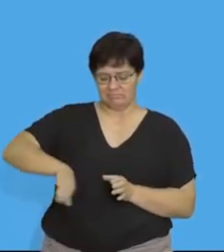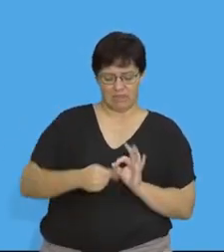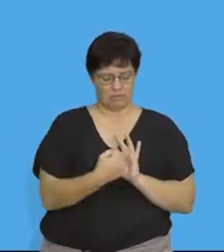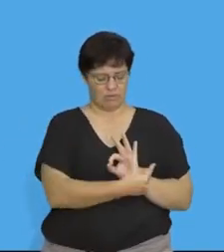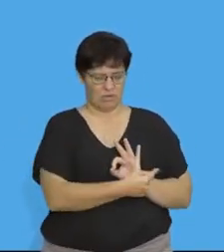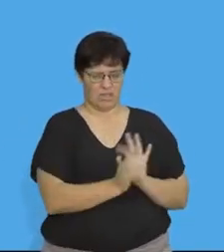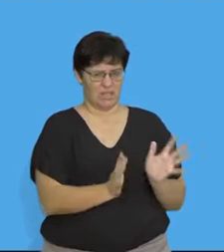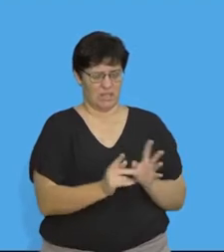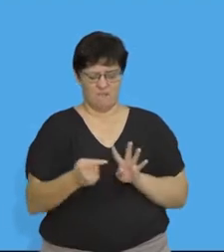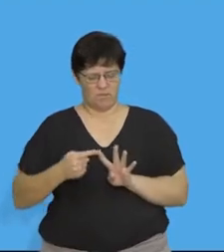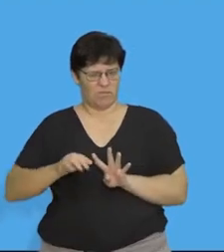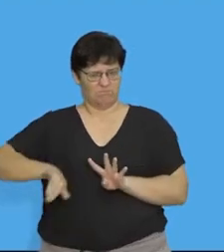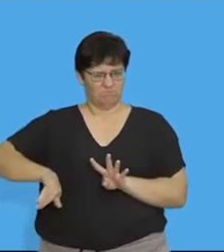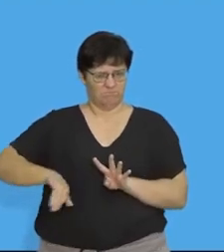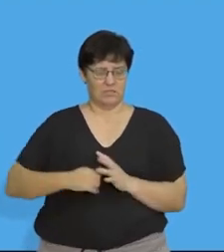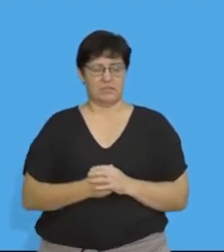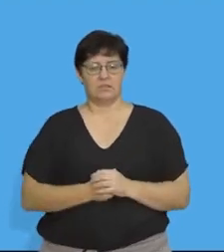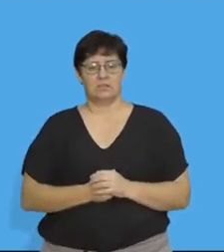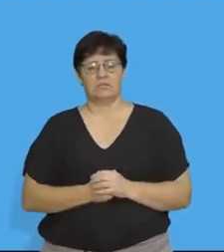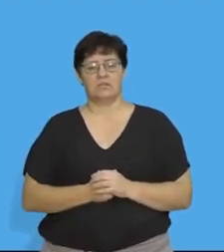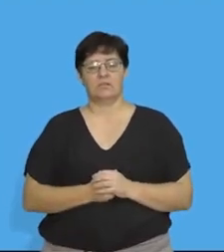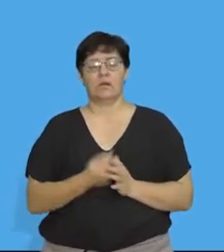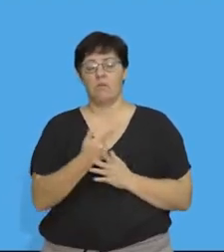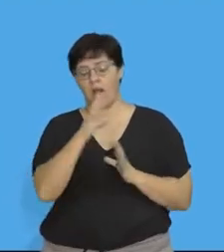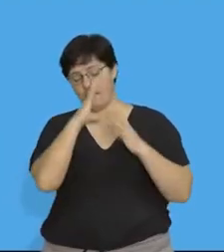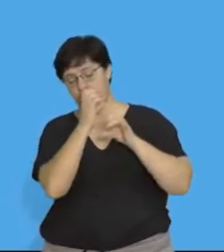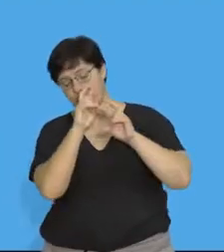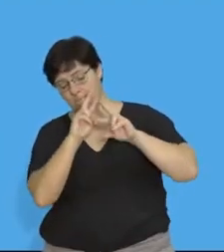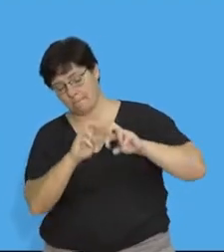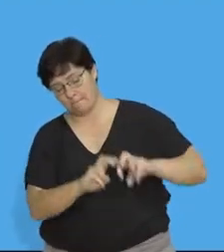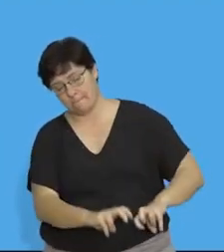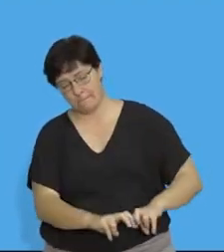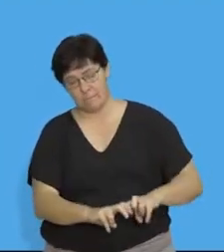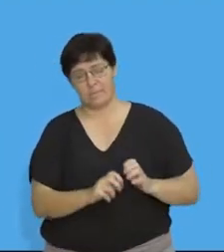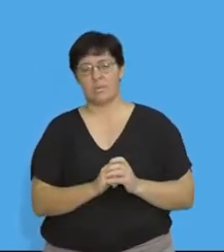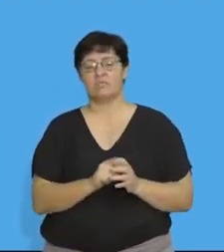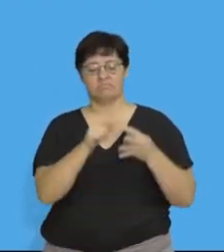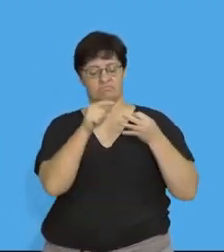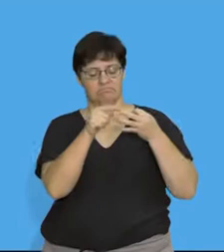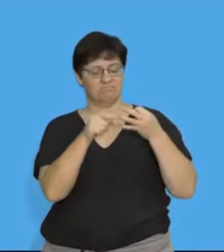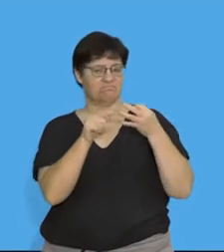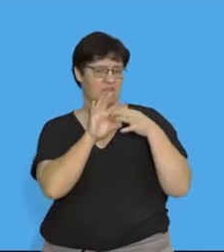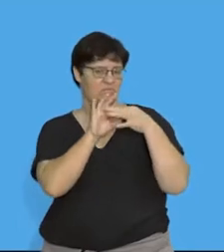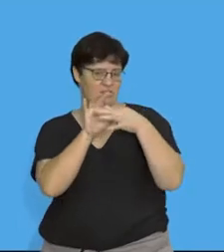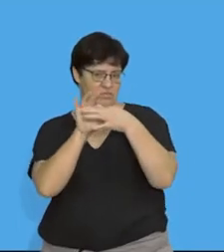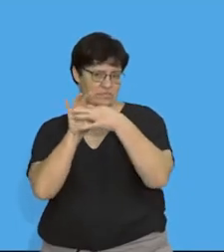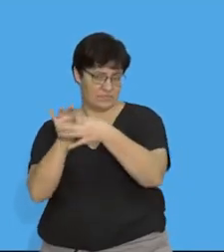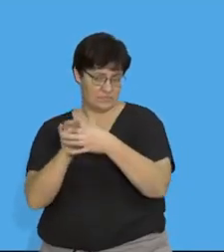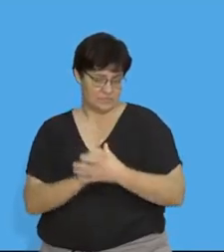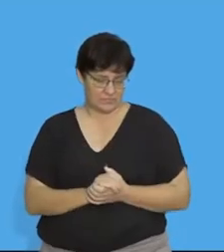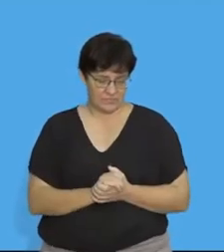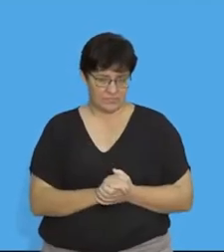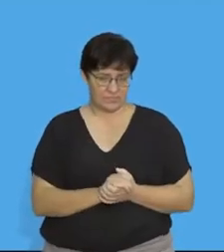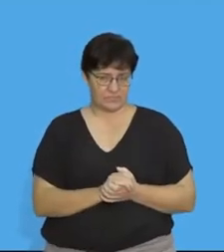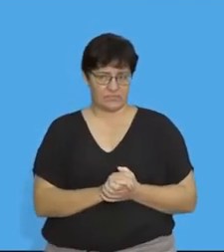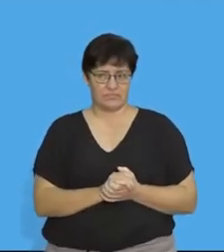and graphs for today, and we're going to take a deeper look at these particular relationships. So let's